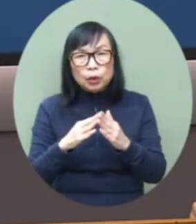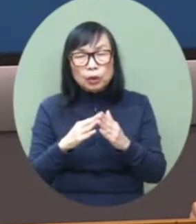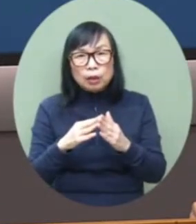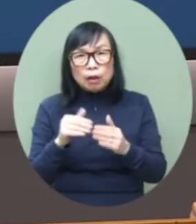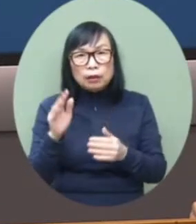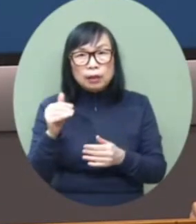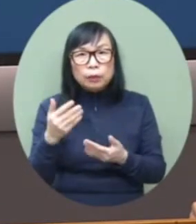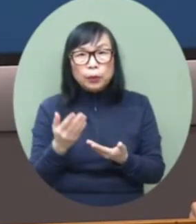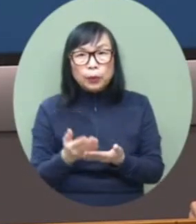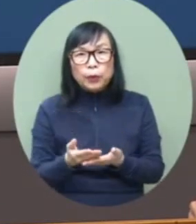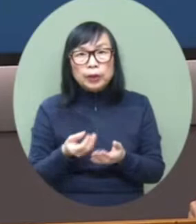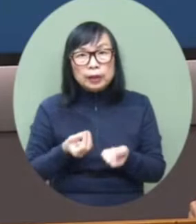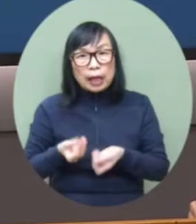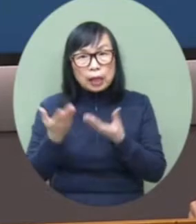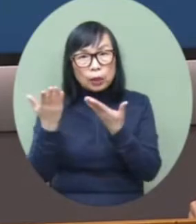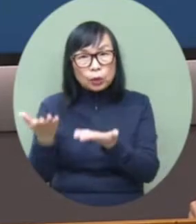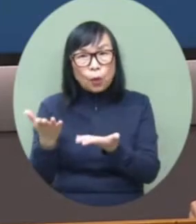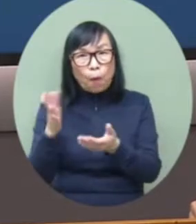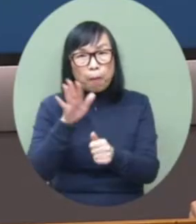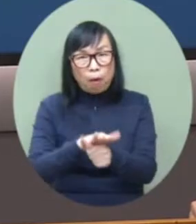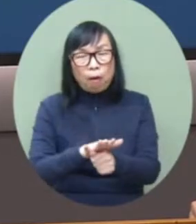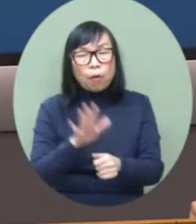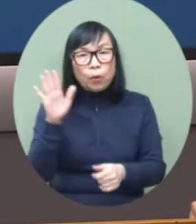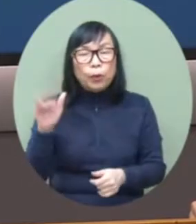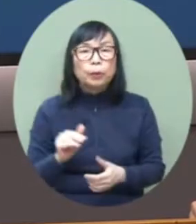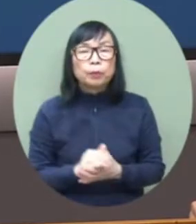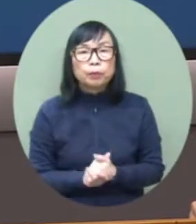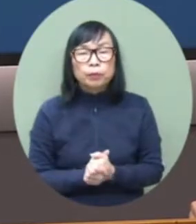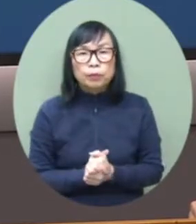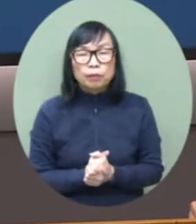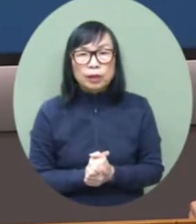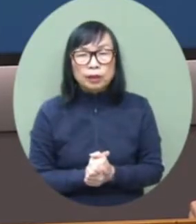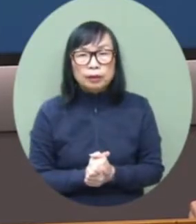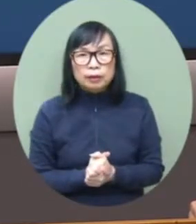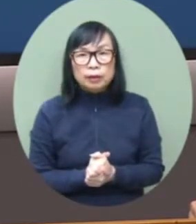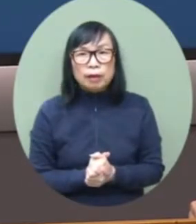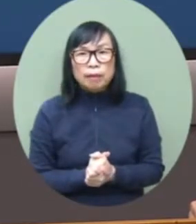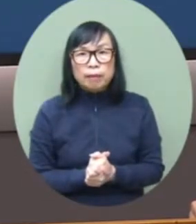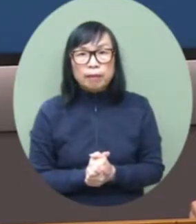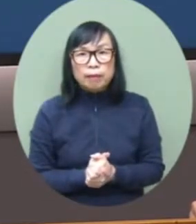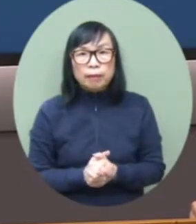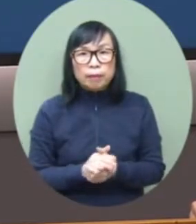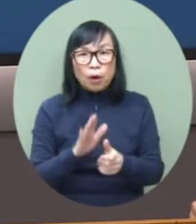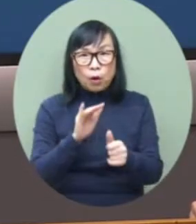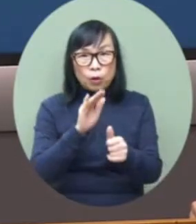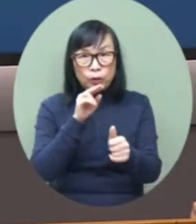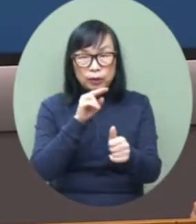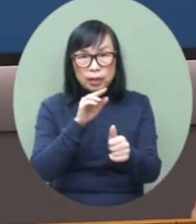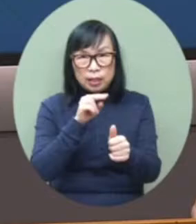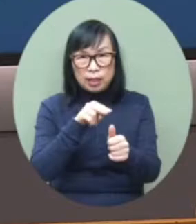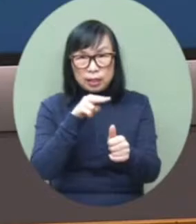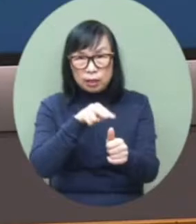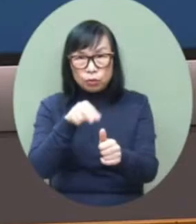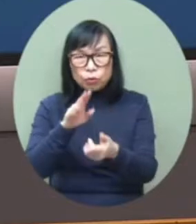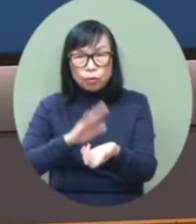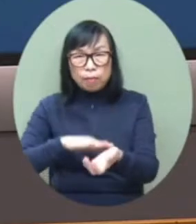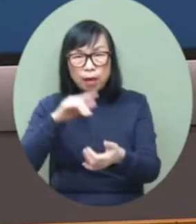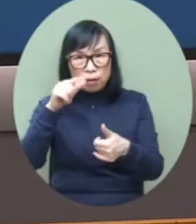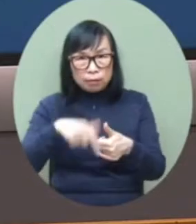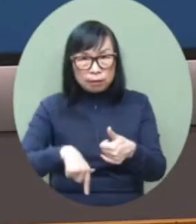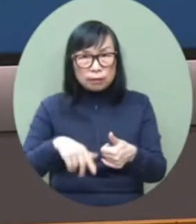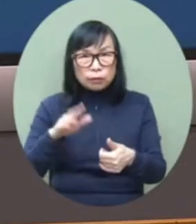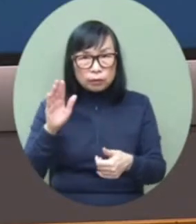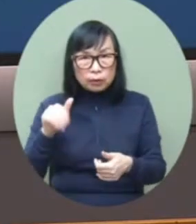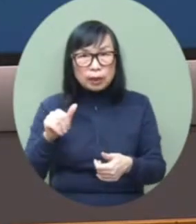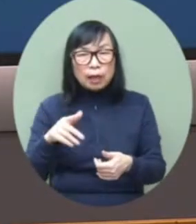with the CGAT team, so as to help them to take care of the patients. And at the same time, we also mobilize